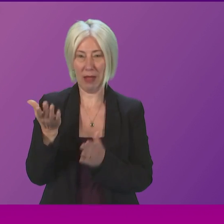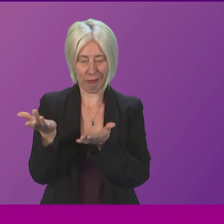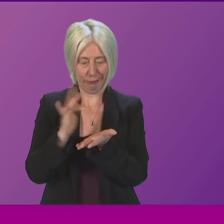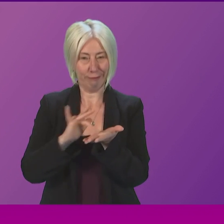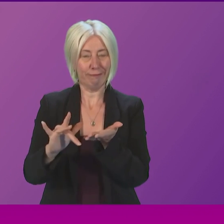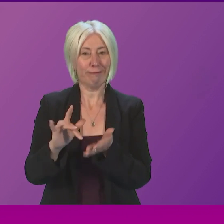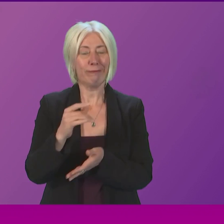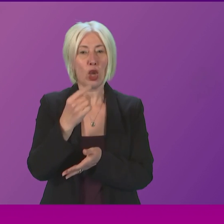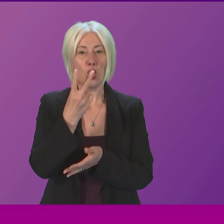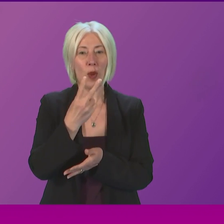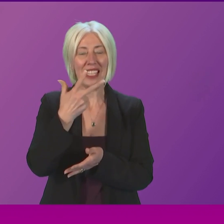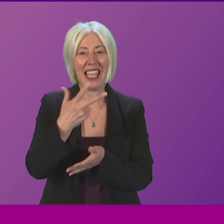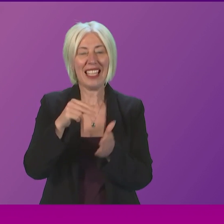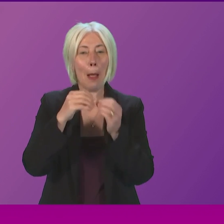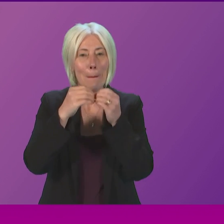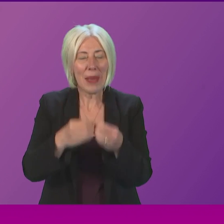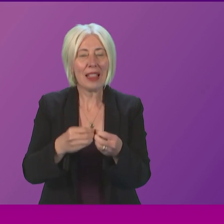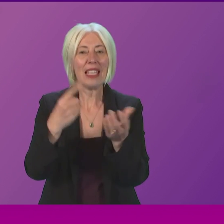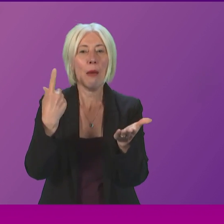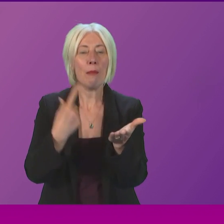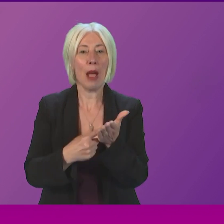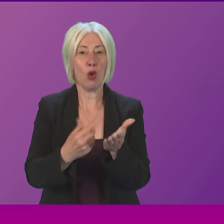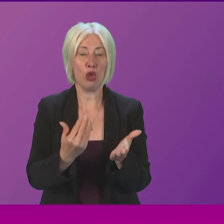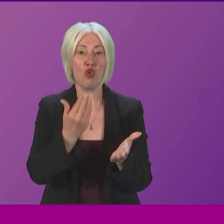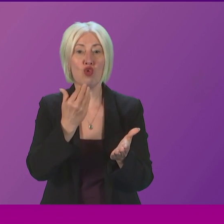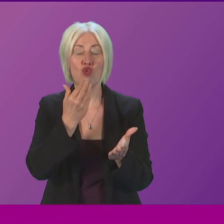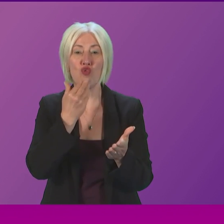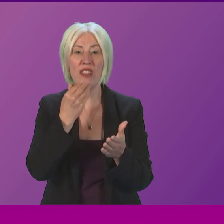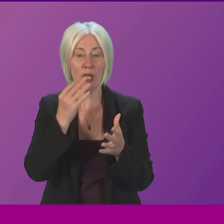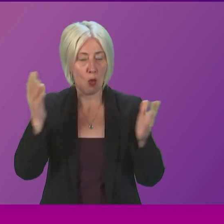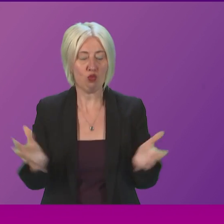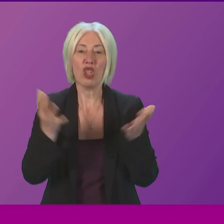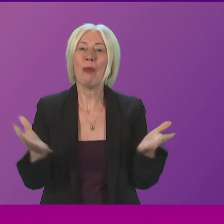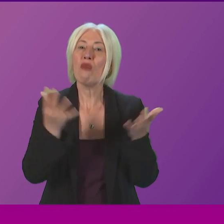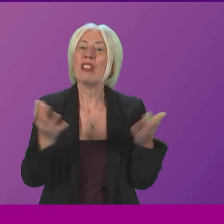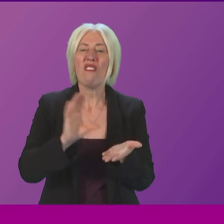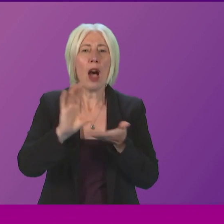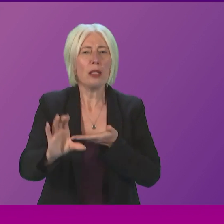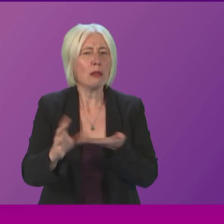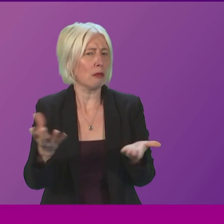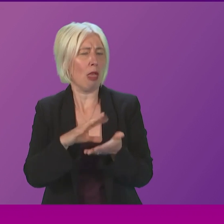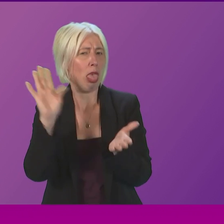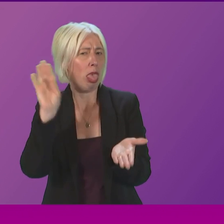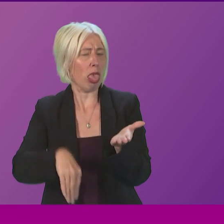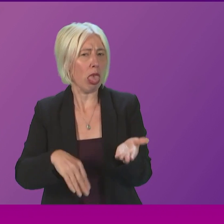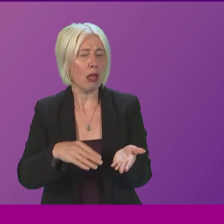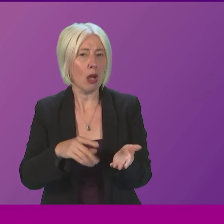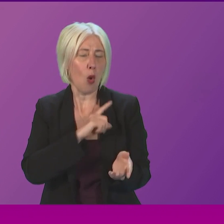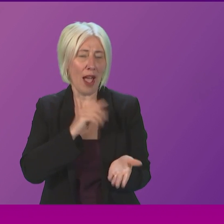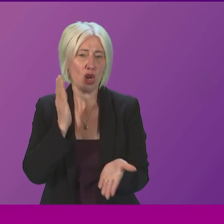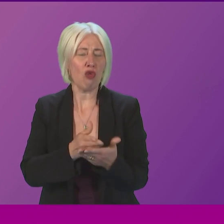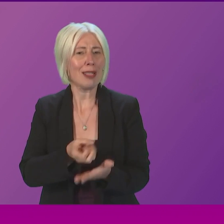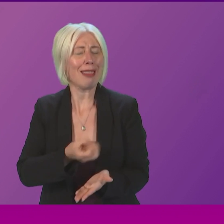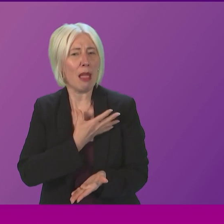their £28 billion Green Prosperity Fund? Why on earth should they trust a Labour Party,